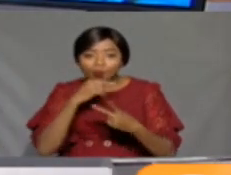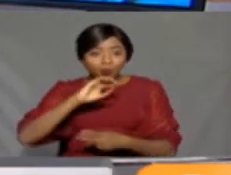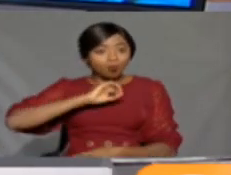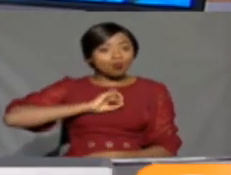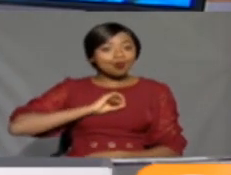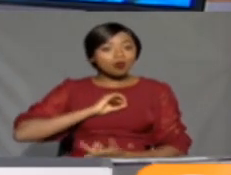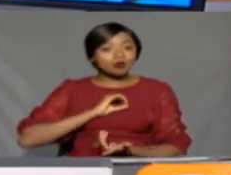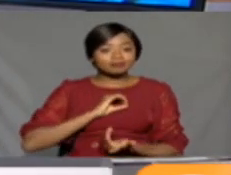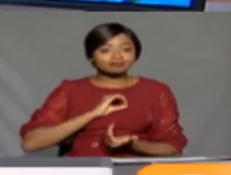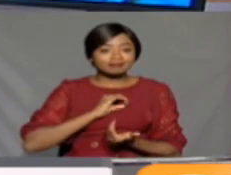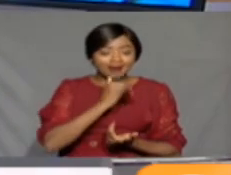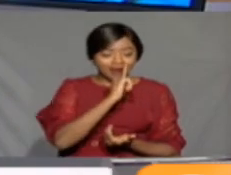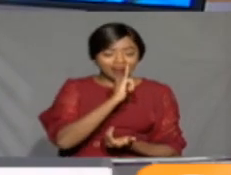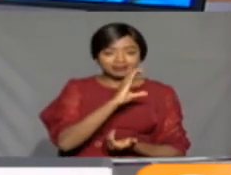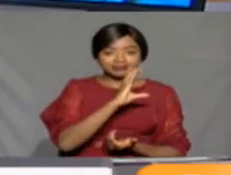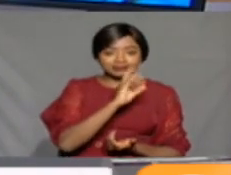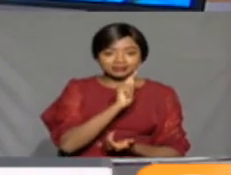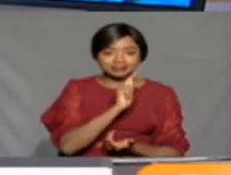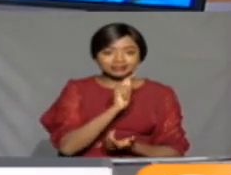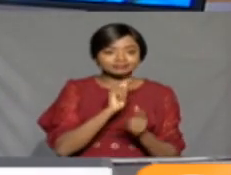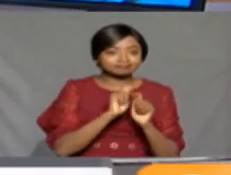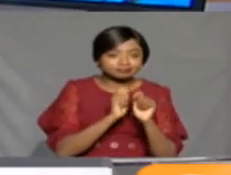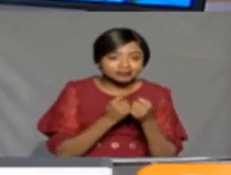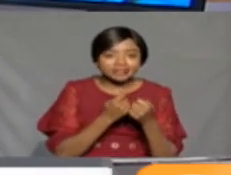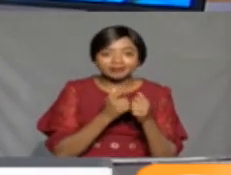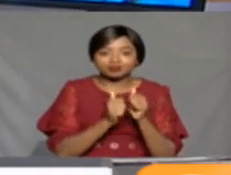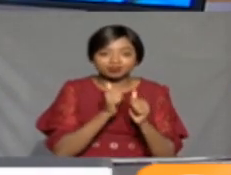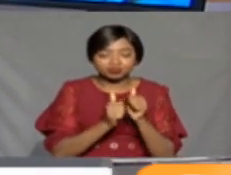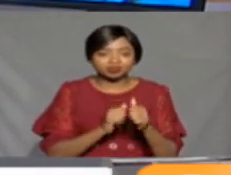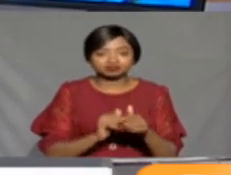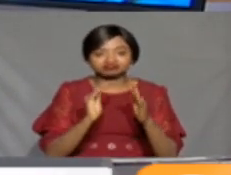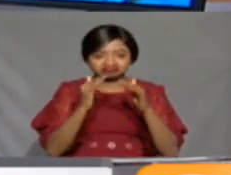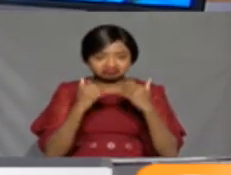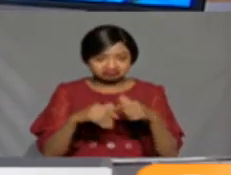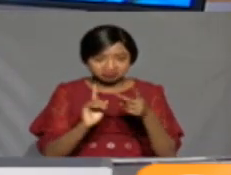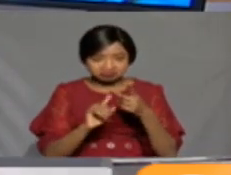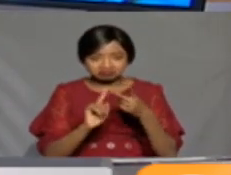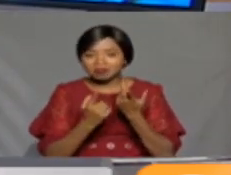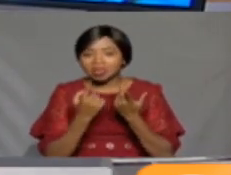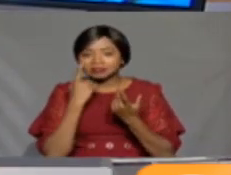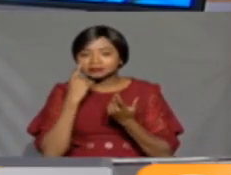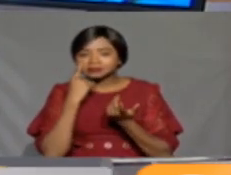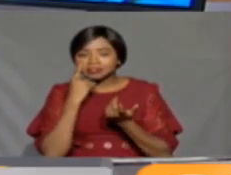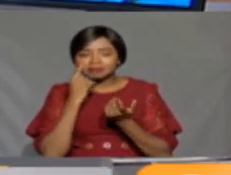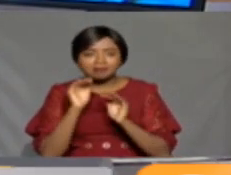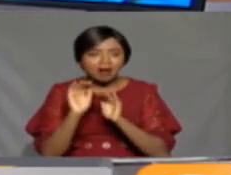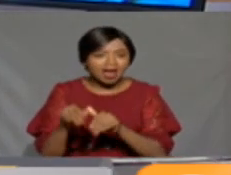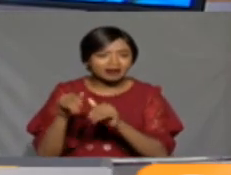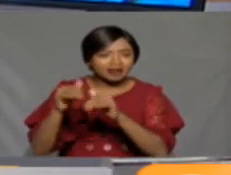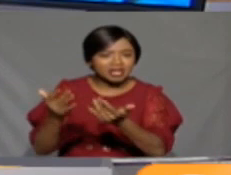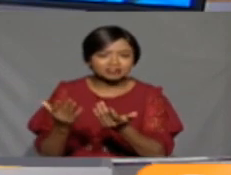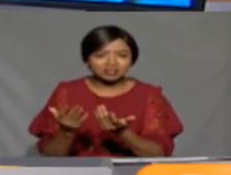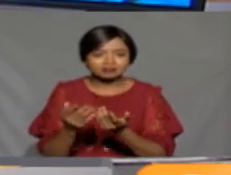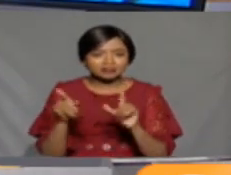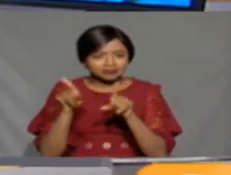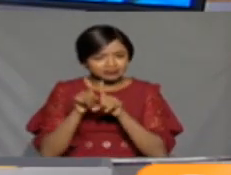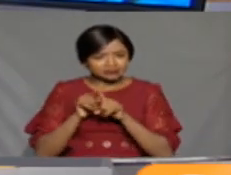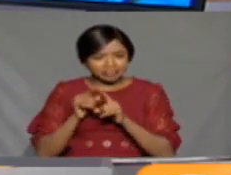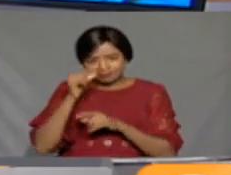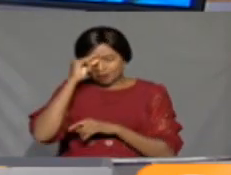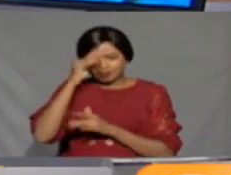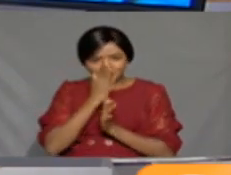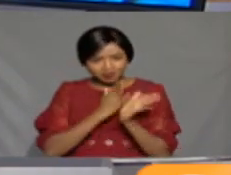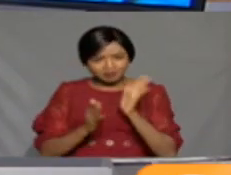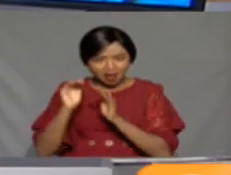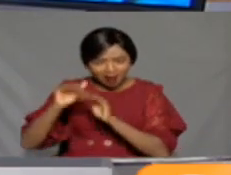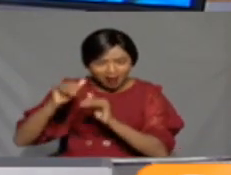what ICT devices within the house as well? They'll also be keen to look at agriculture. The government has been talking about doing an agriculture census. They haven't